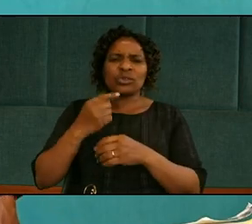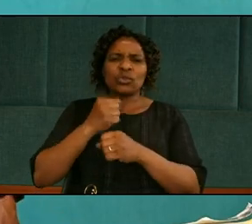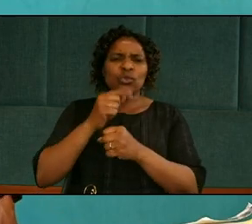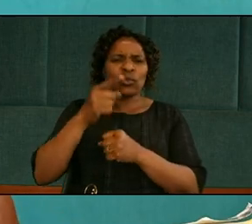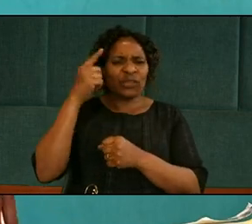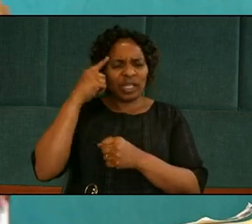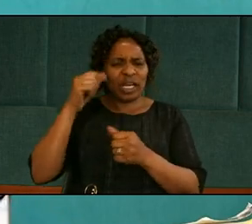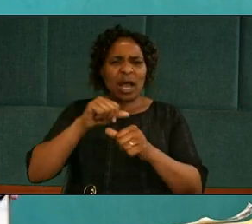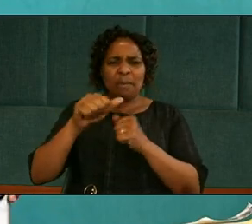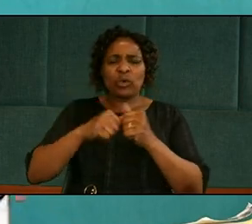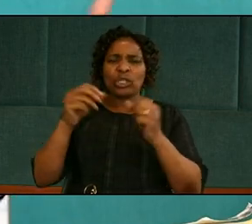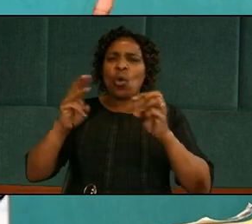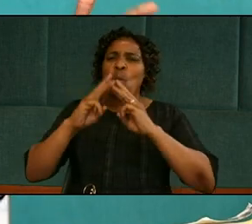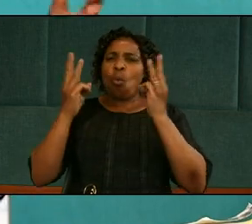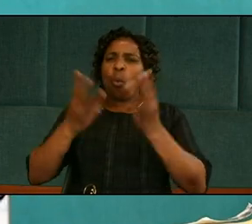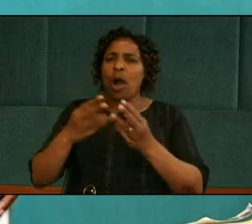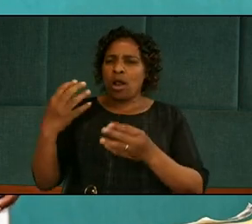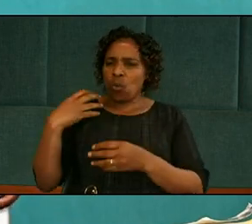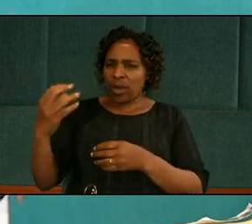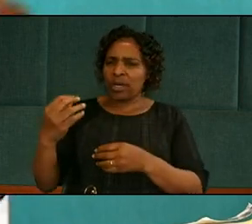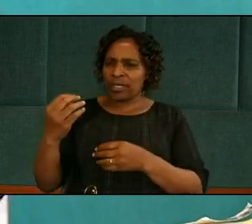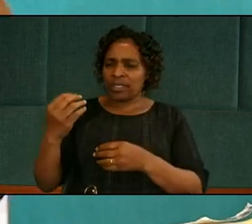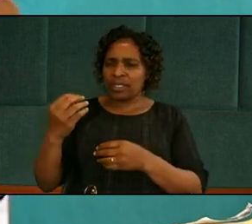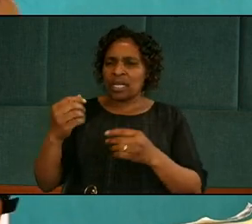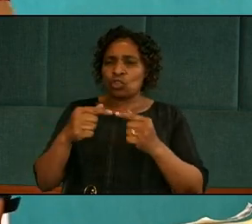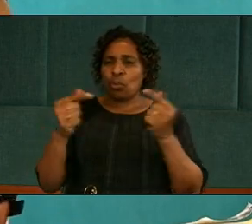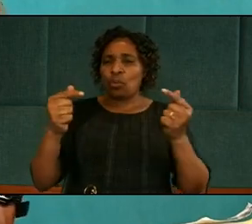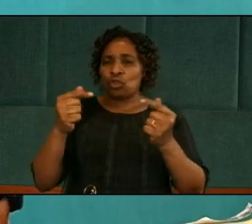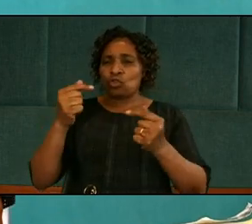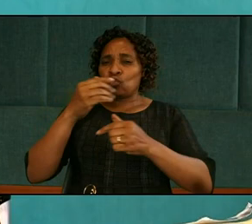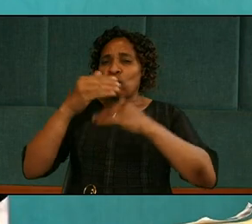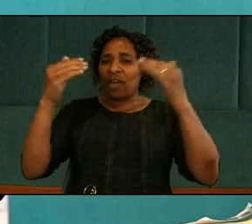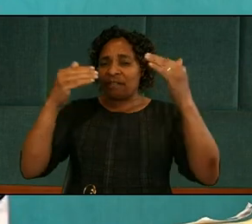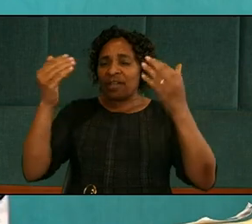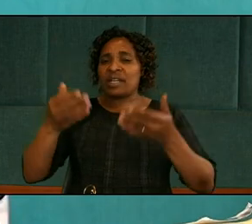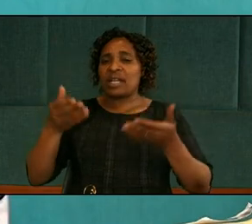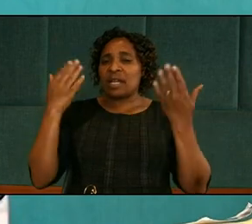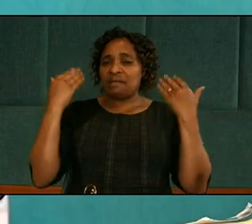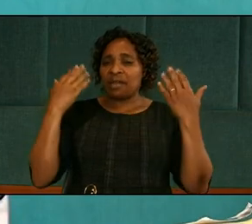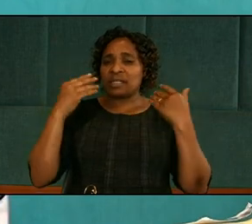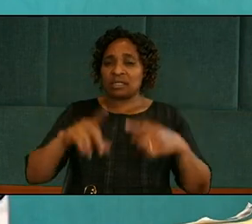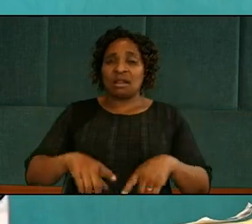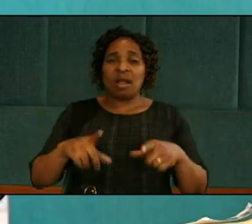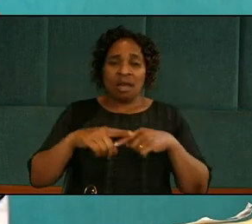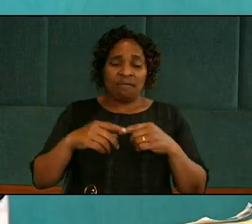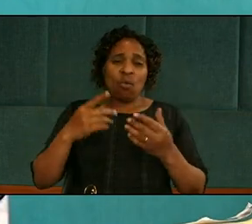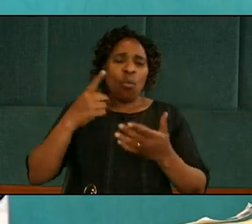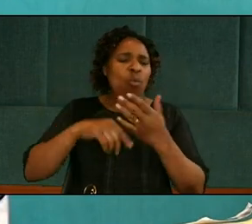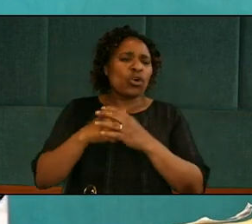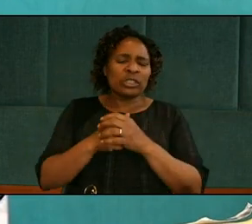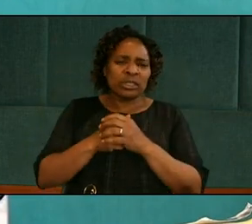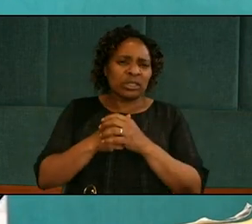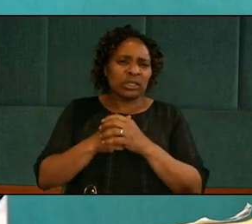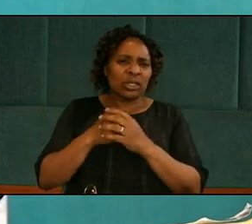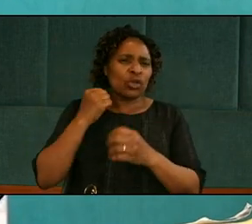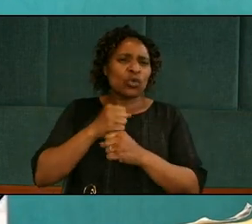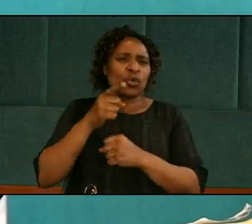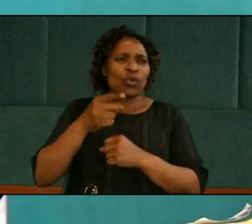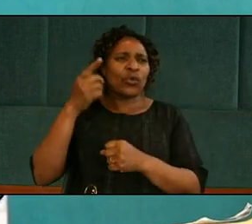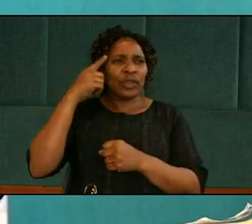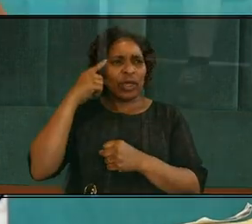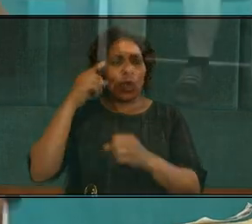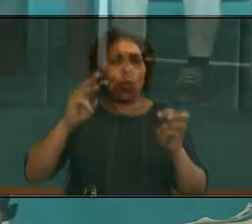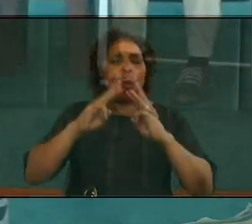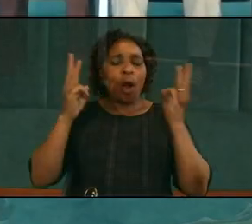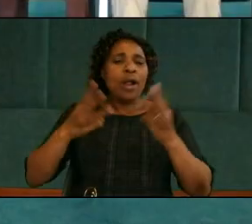wealth as opposed to heavenly or eternal wealth? What do you guys think? Is there, what do you think about what do you think worldly